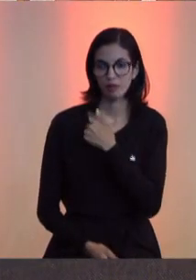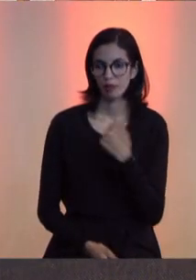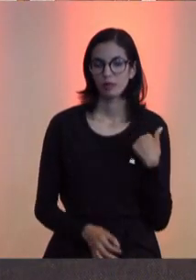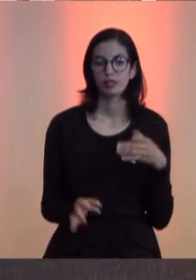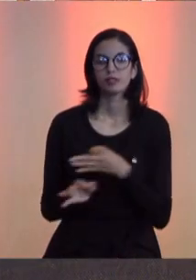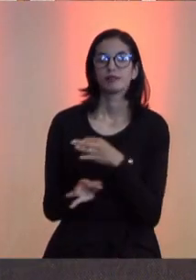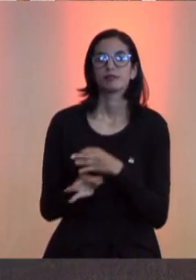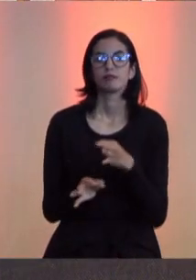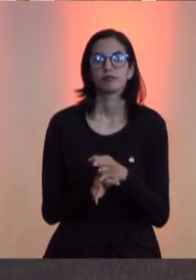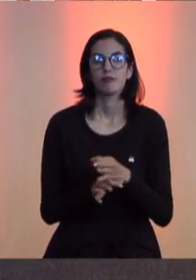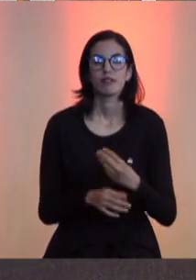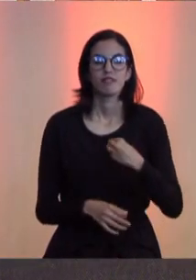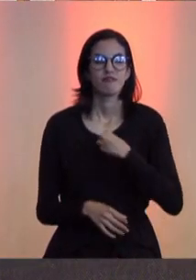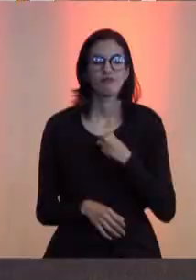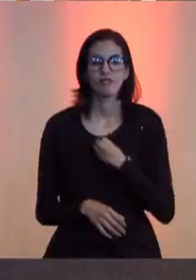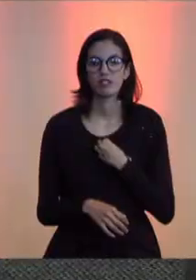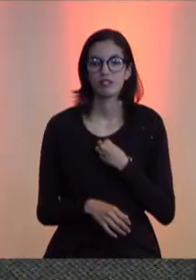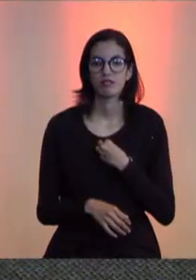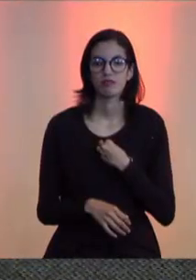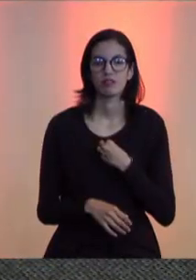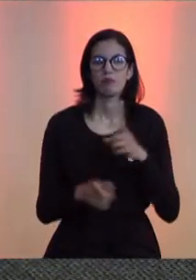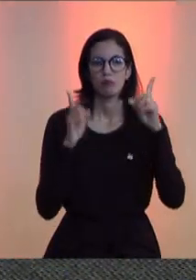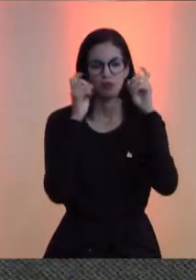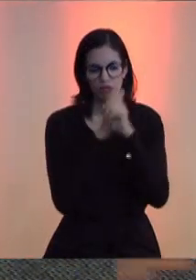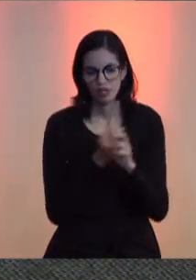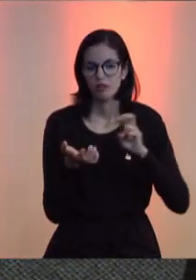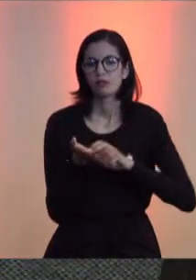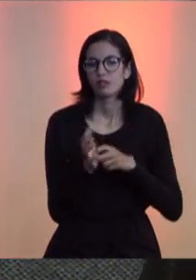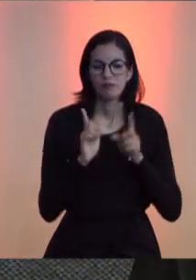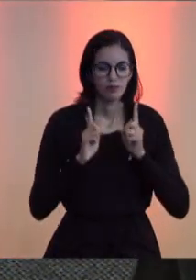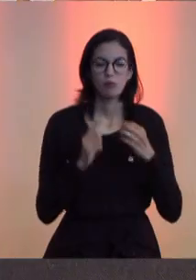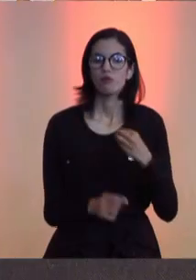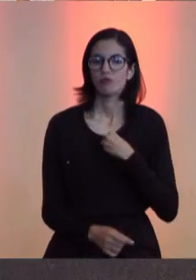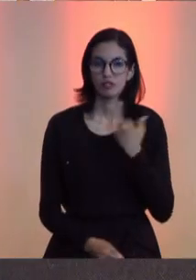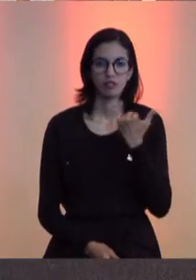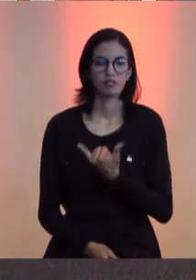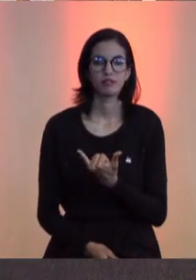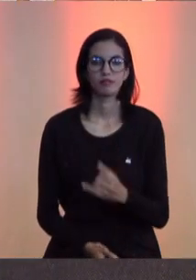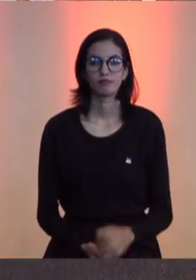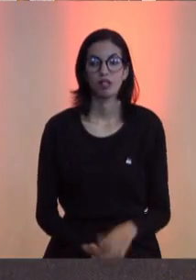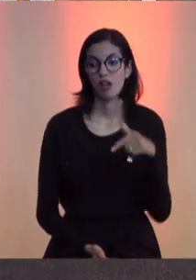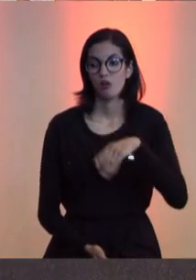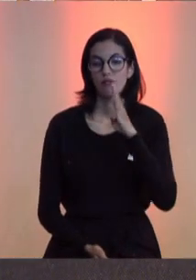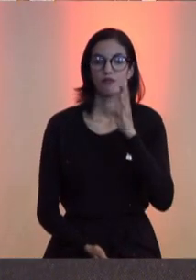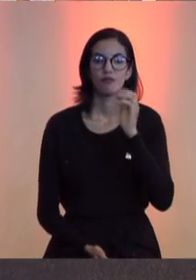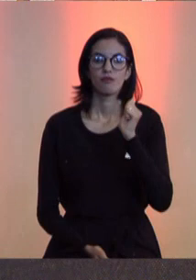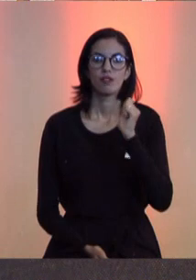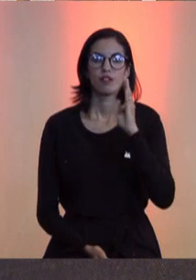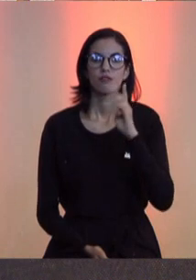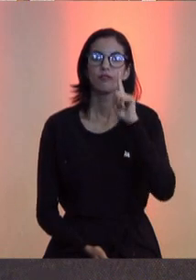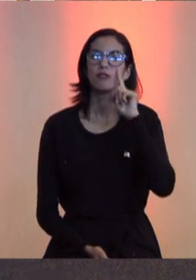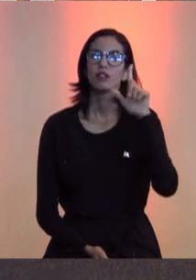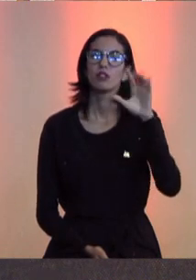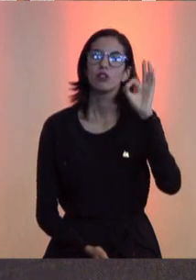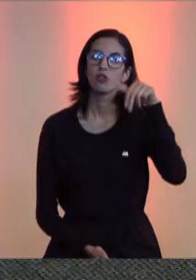fe del aún sí no. Here they come. Now they are in Babylon. Ahora están en Babilonia. Young